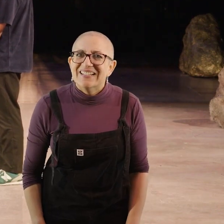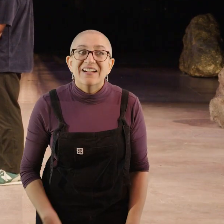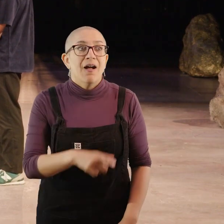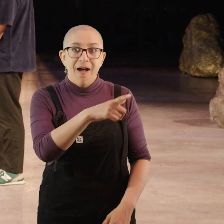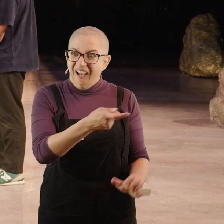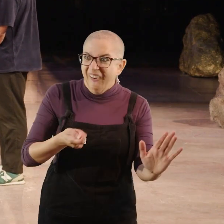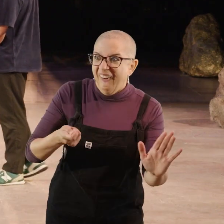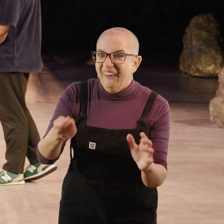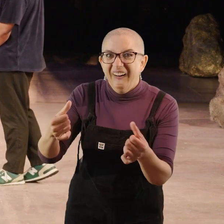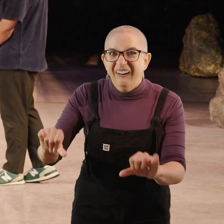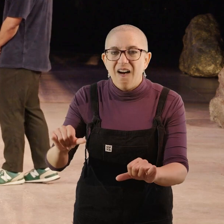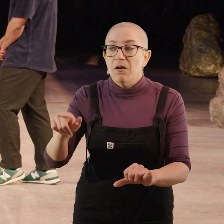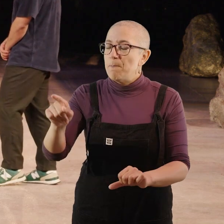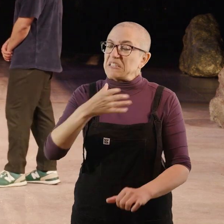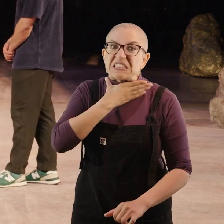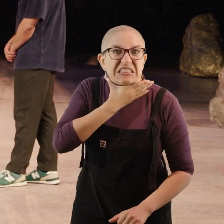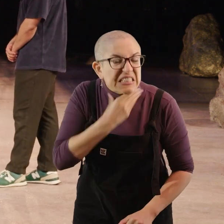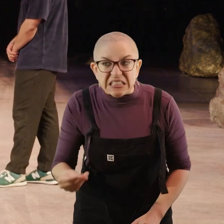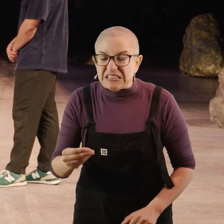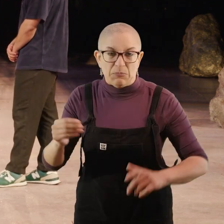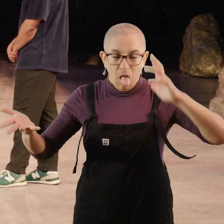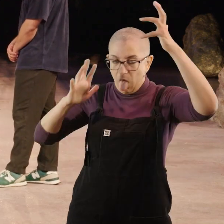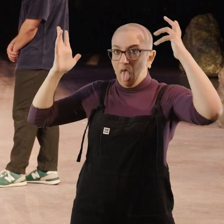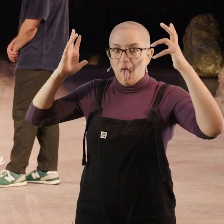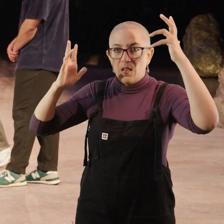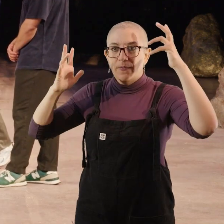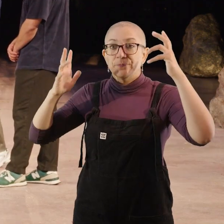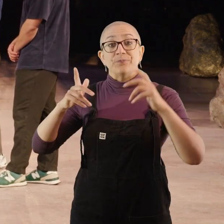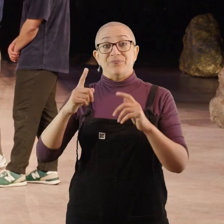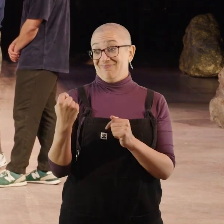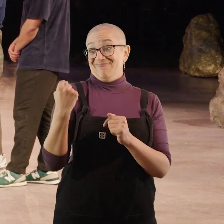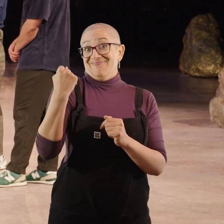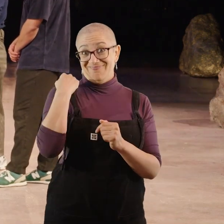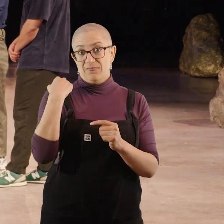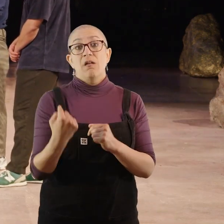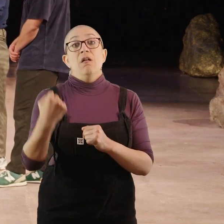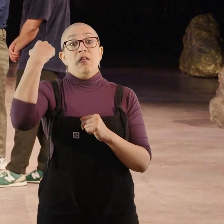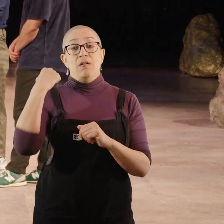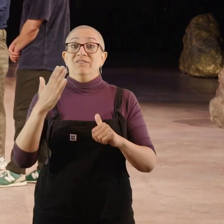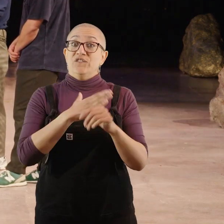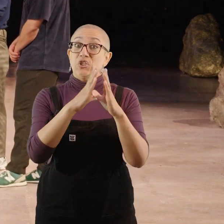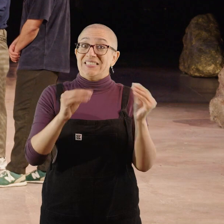thing. It's a desperate act. And we had in the last scene we had this picture. Yes.